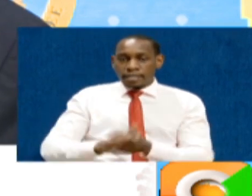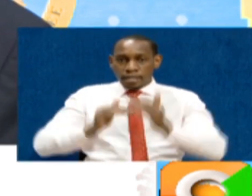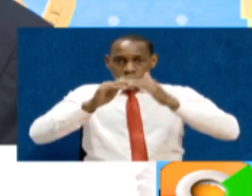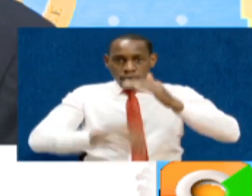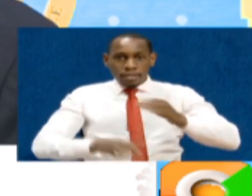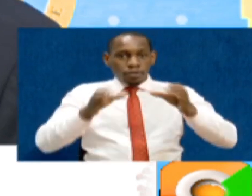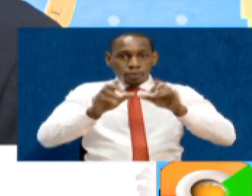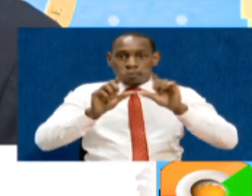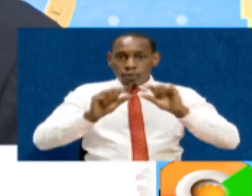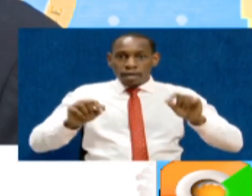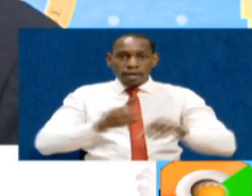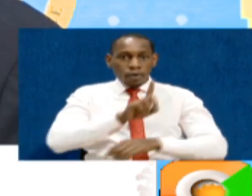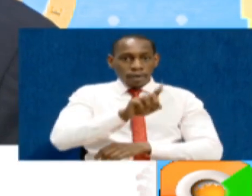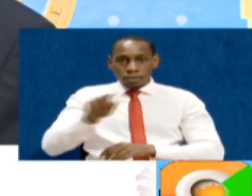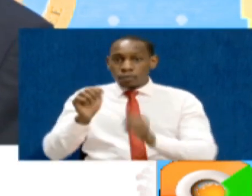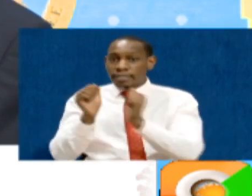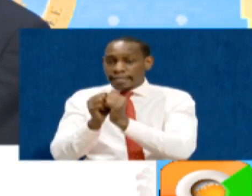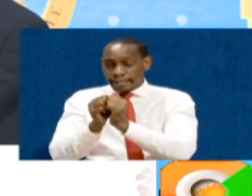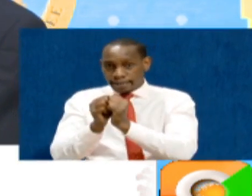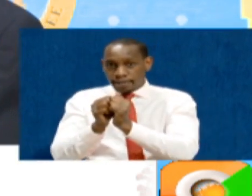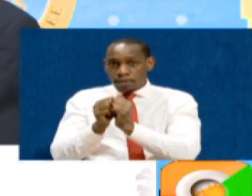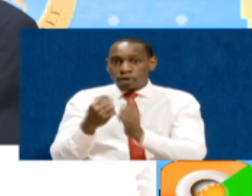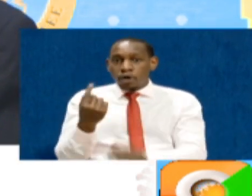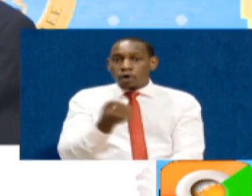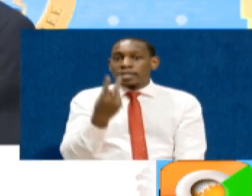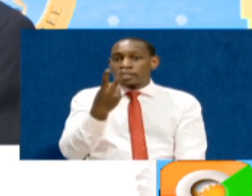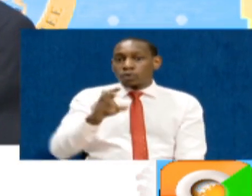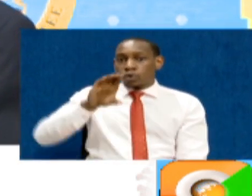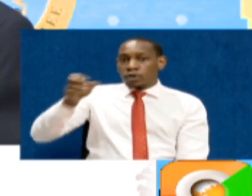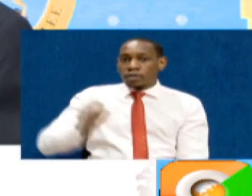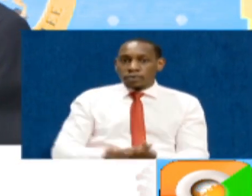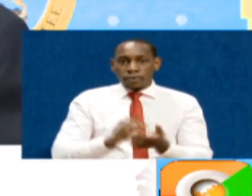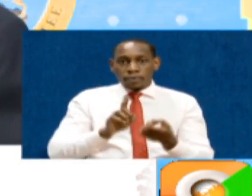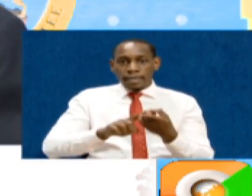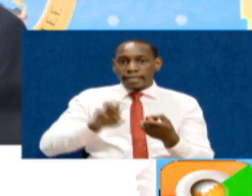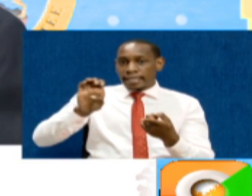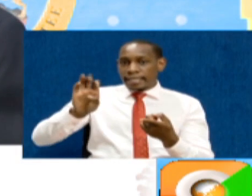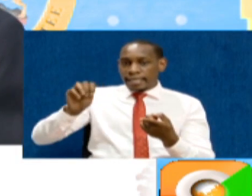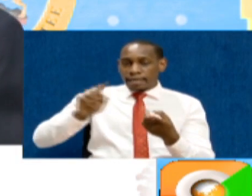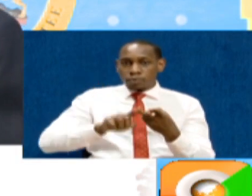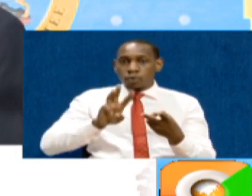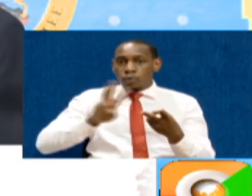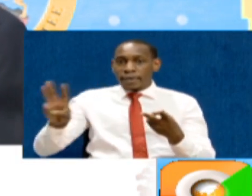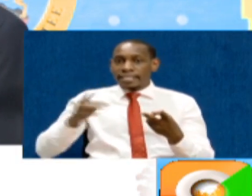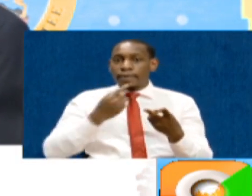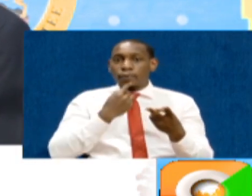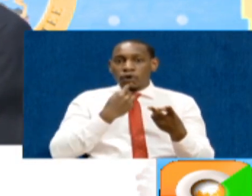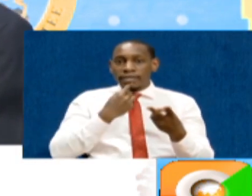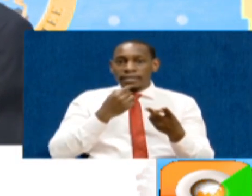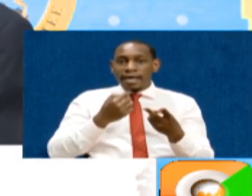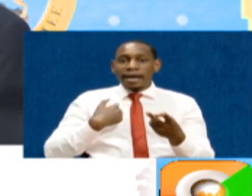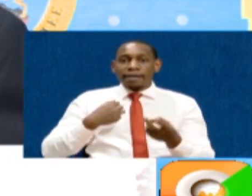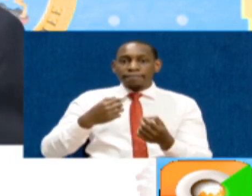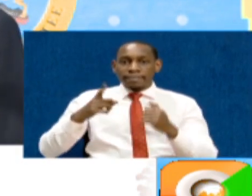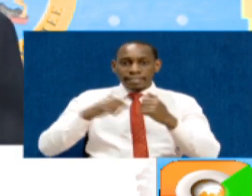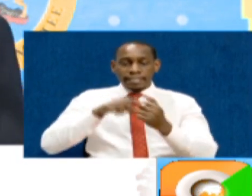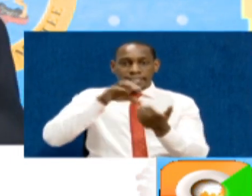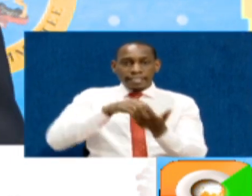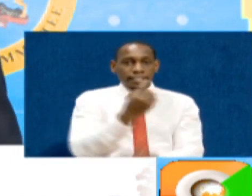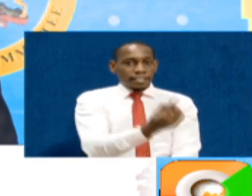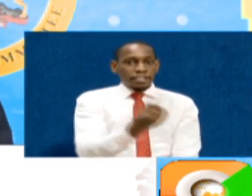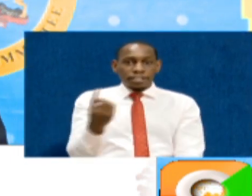we mentioned earlier, 1 to 10, it's only the two counties of Elgeyo Marakwet and West Pokot, with 6 cases each.